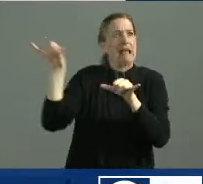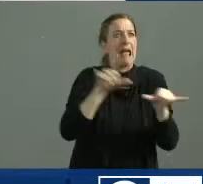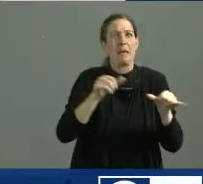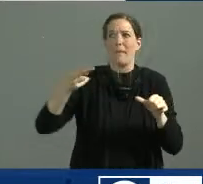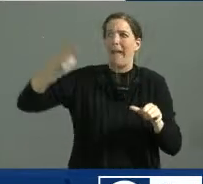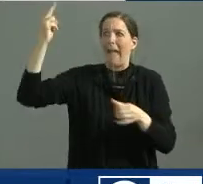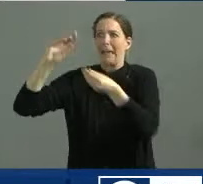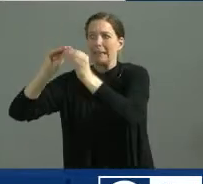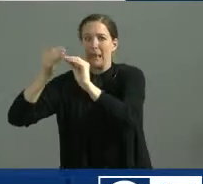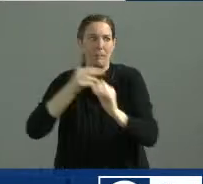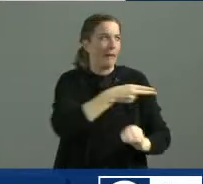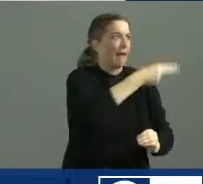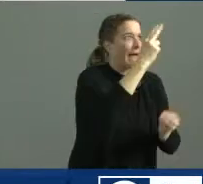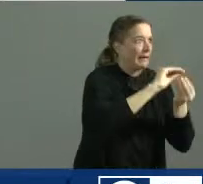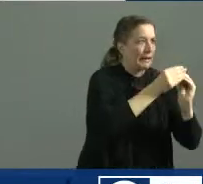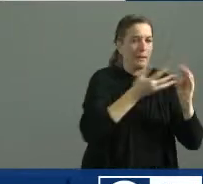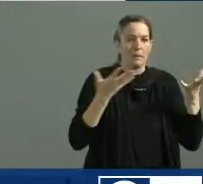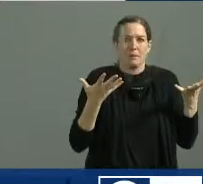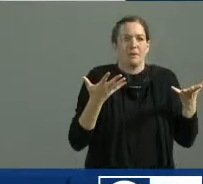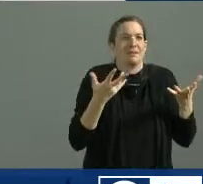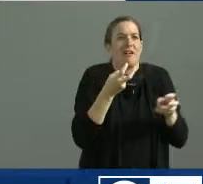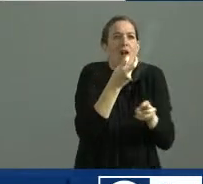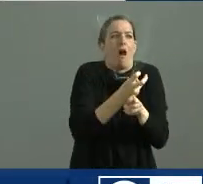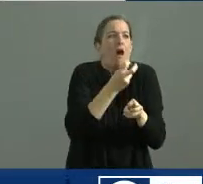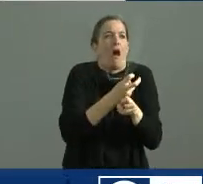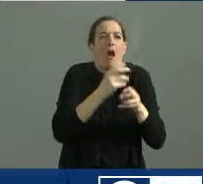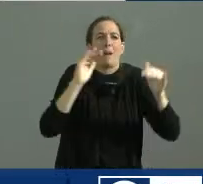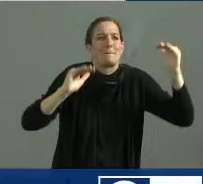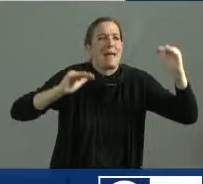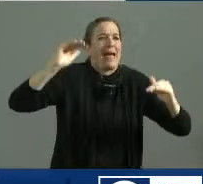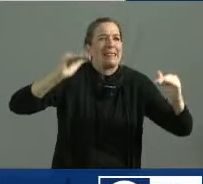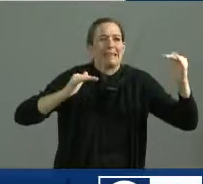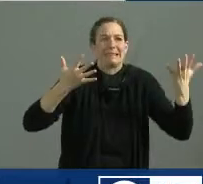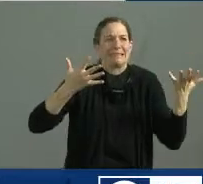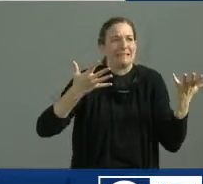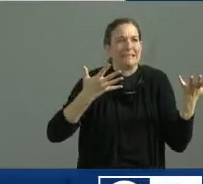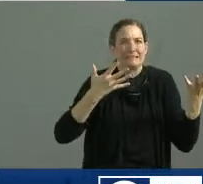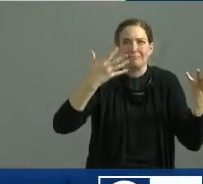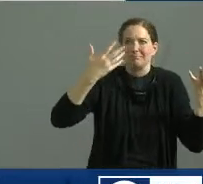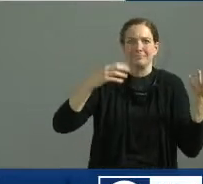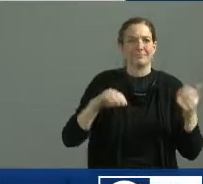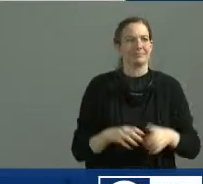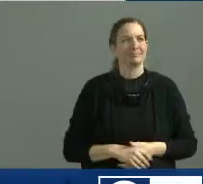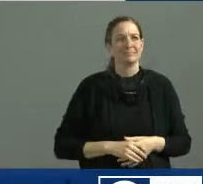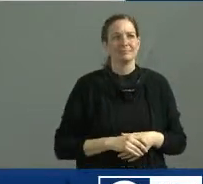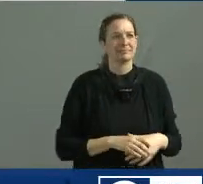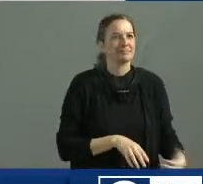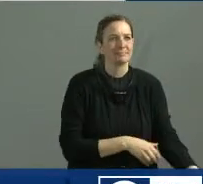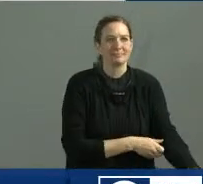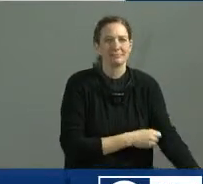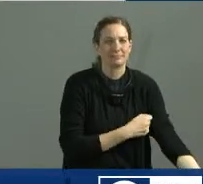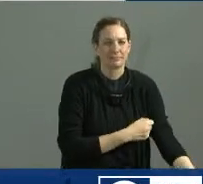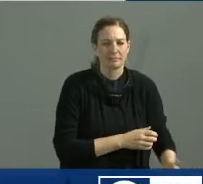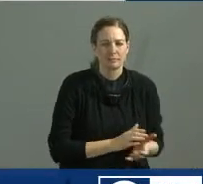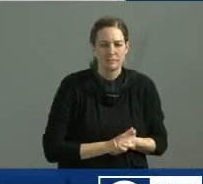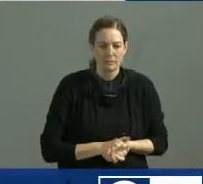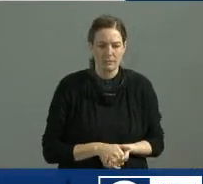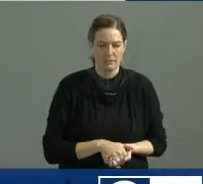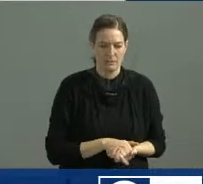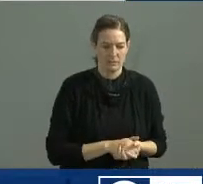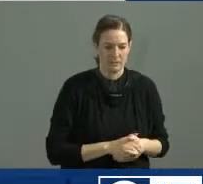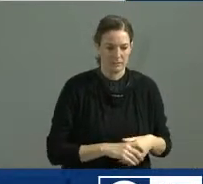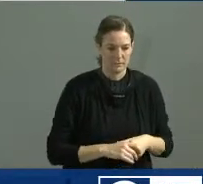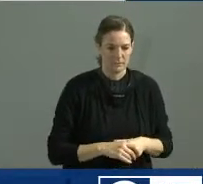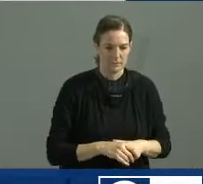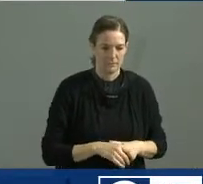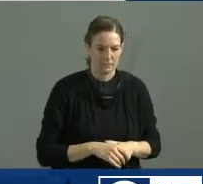a really tough balance when there's not an established best practice. And then moving on now, Yeah.